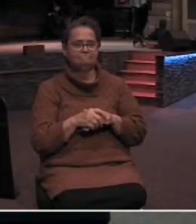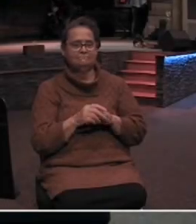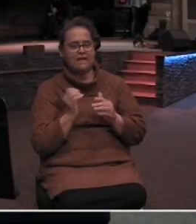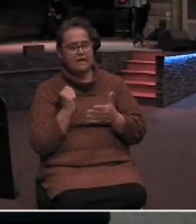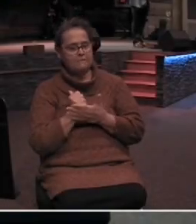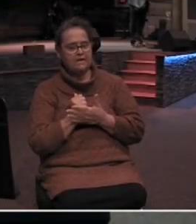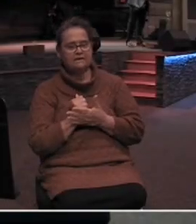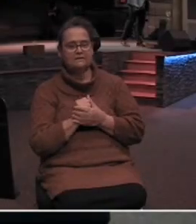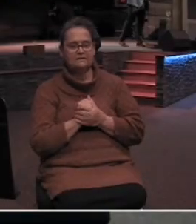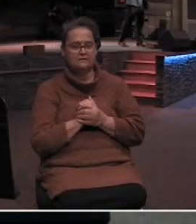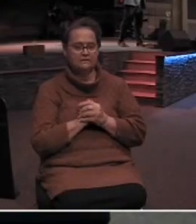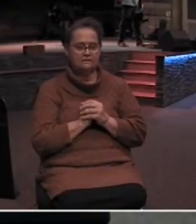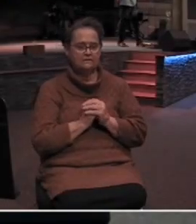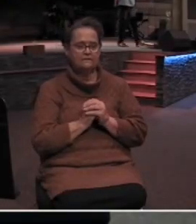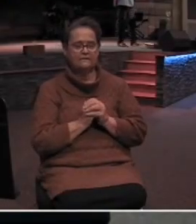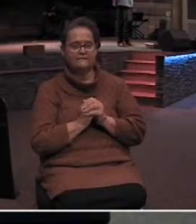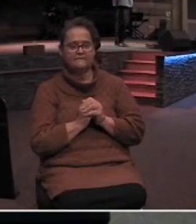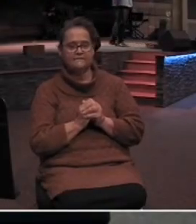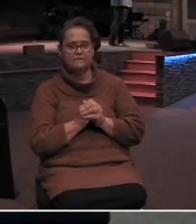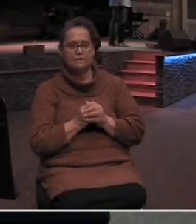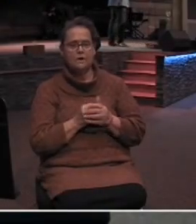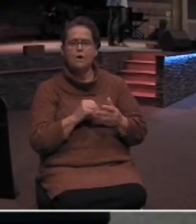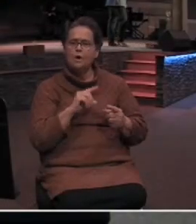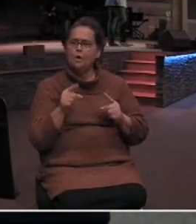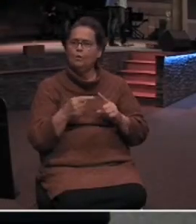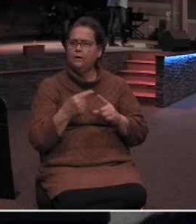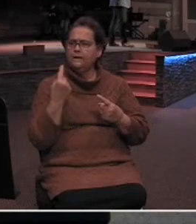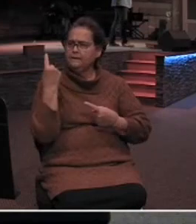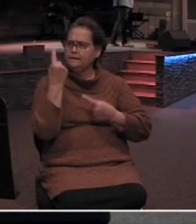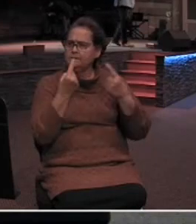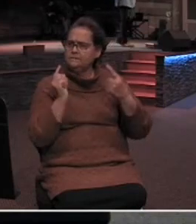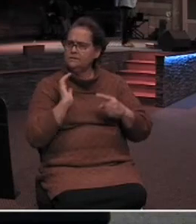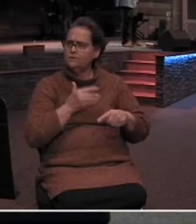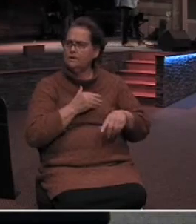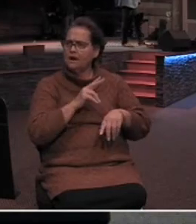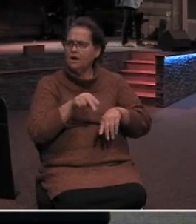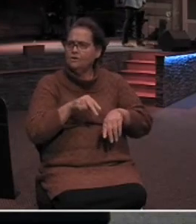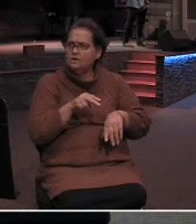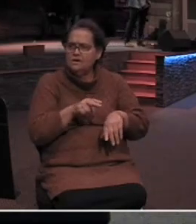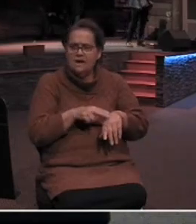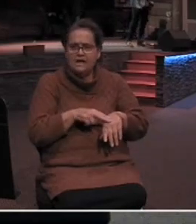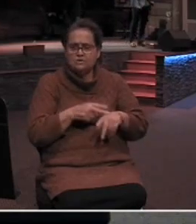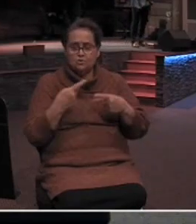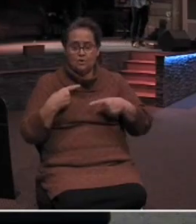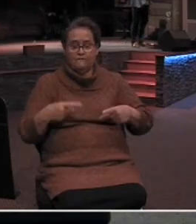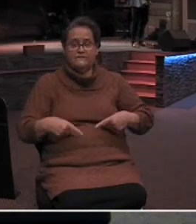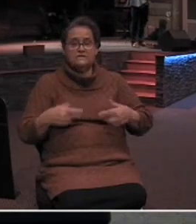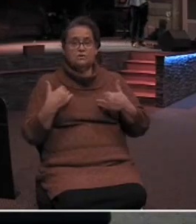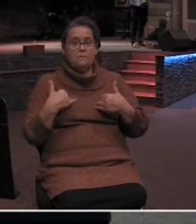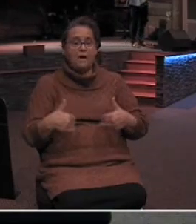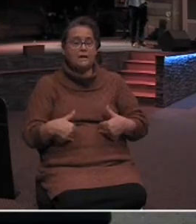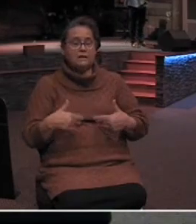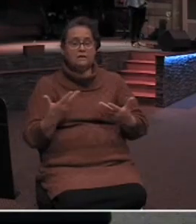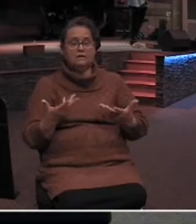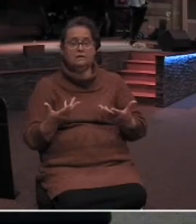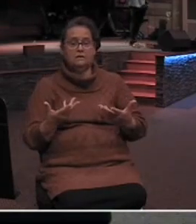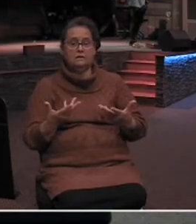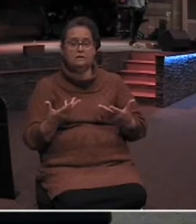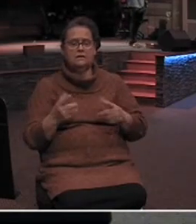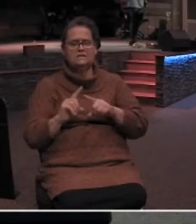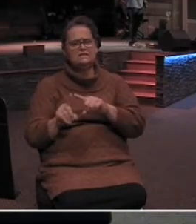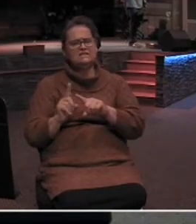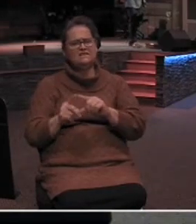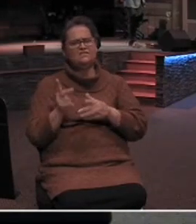Amen, amen. When considering our natural or physical body, there's